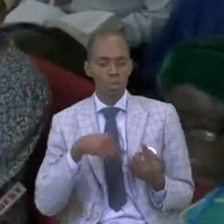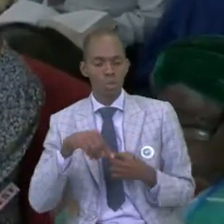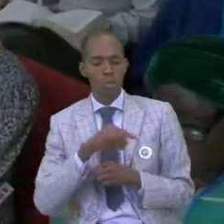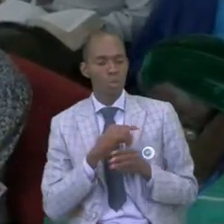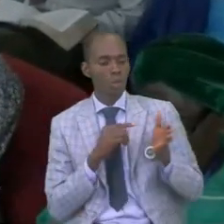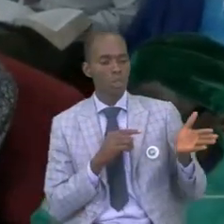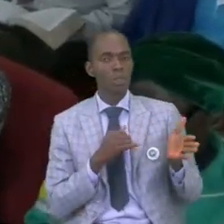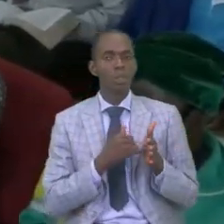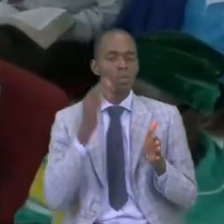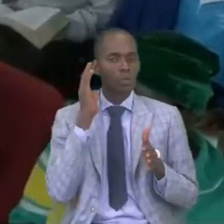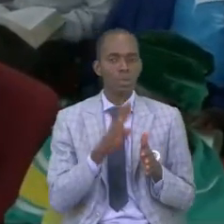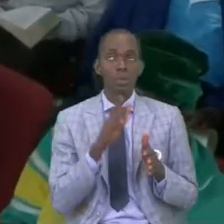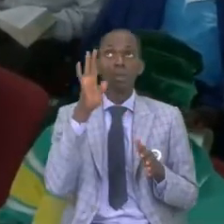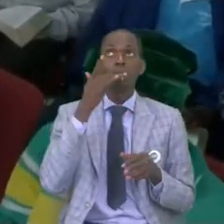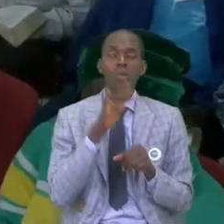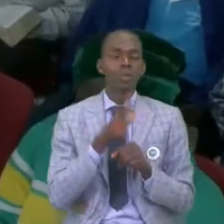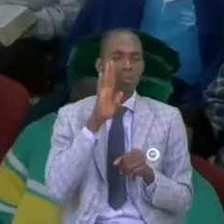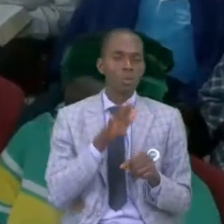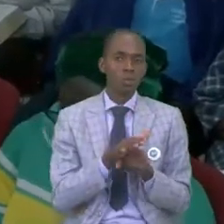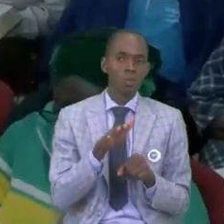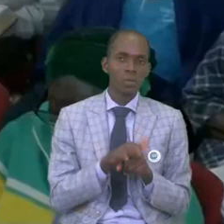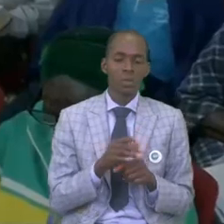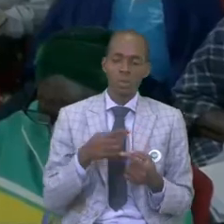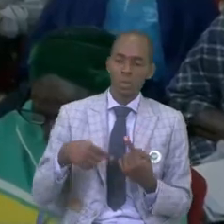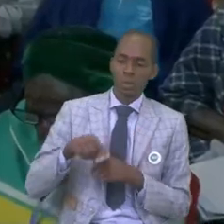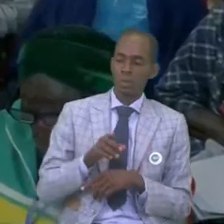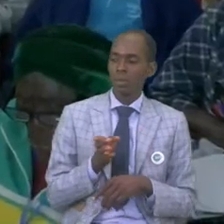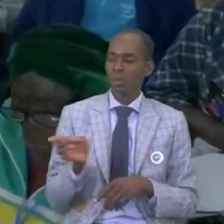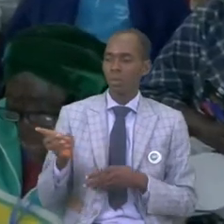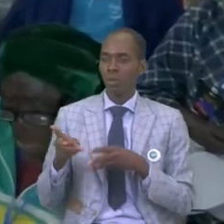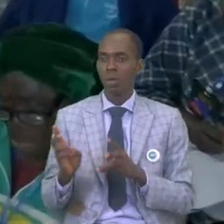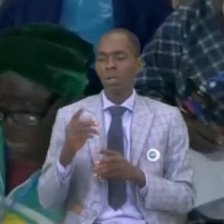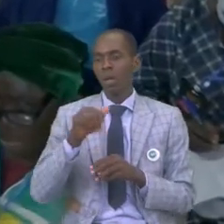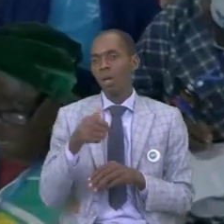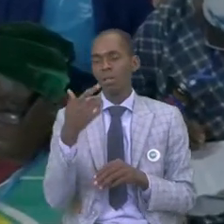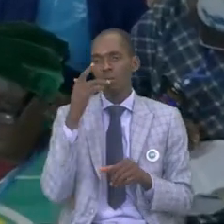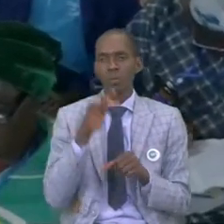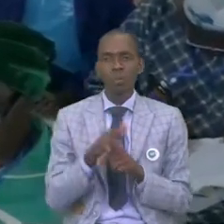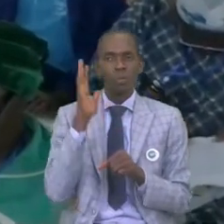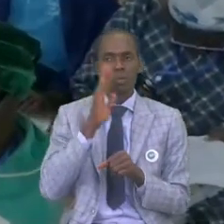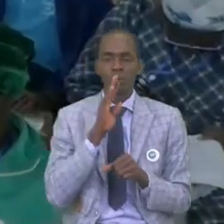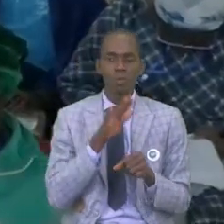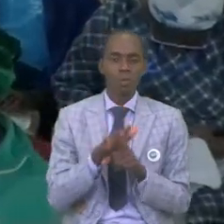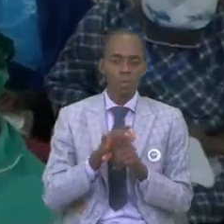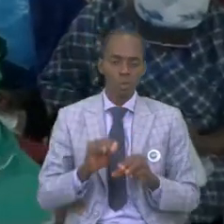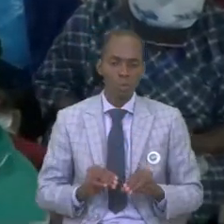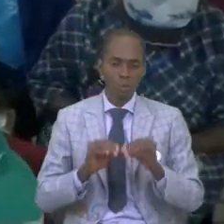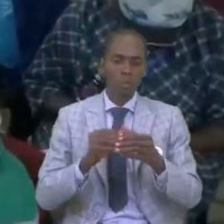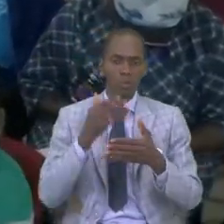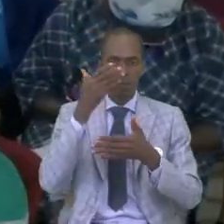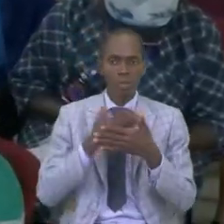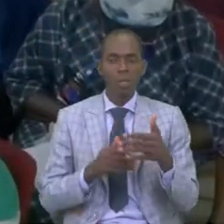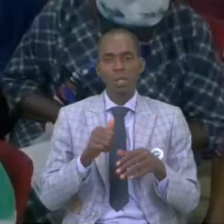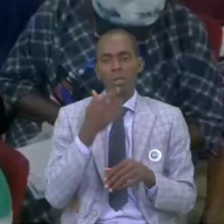be fulfilled. You turn that way, another promise is fulfilled. You move forward, a promise is fulfilled.